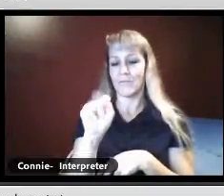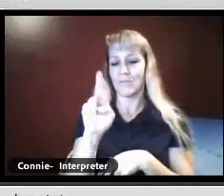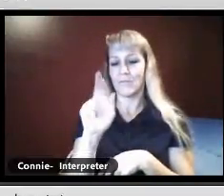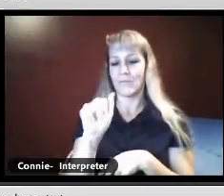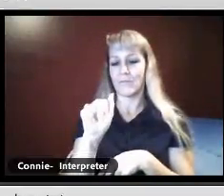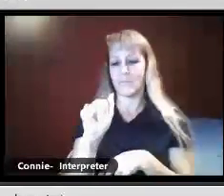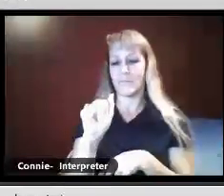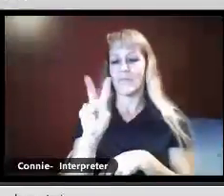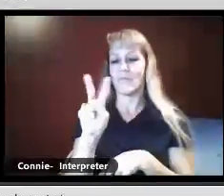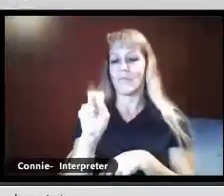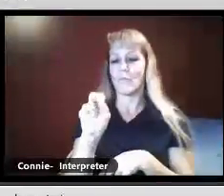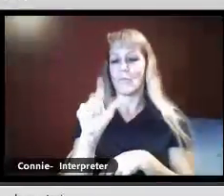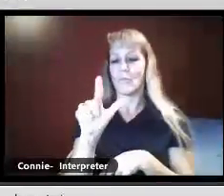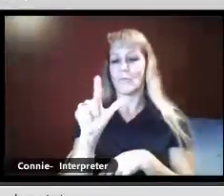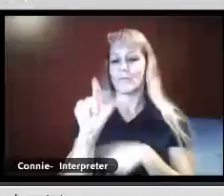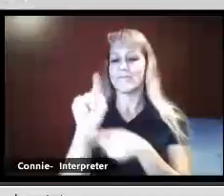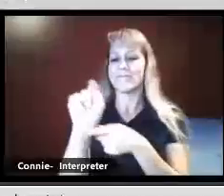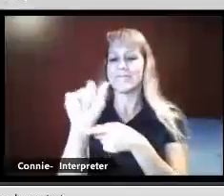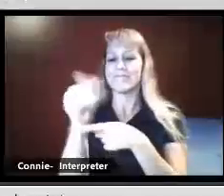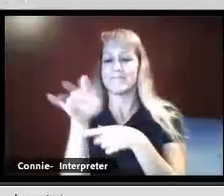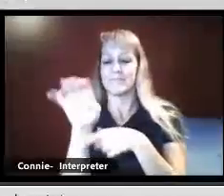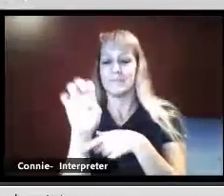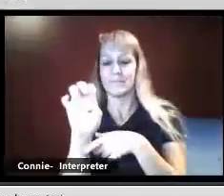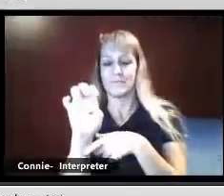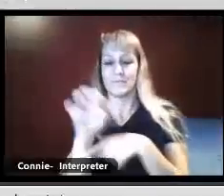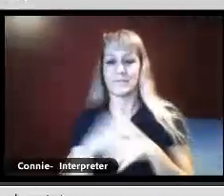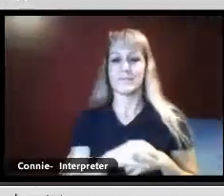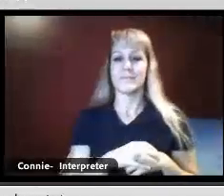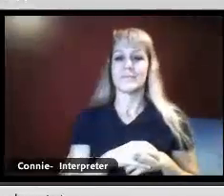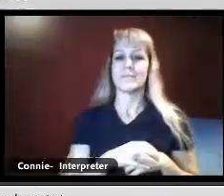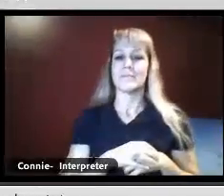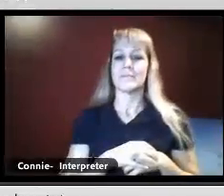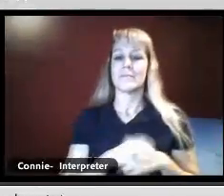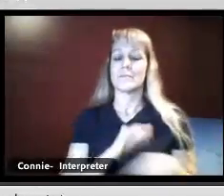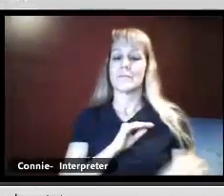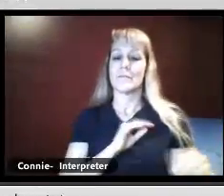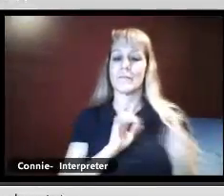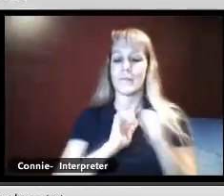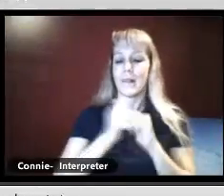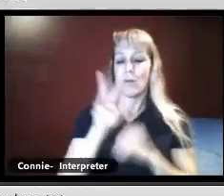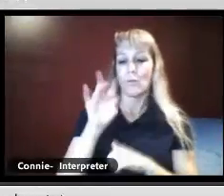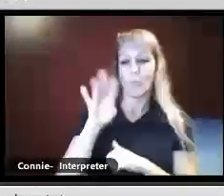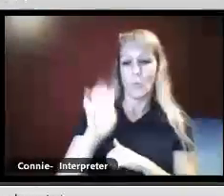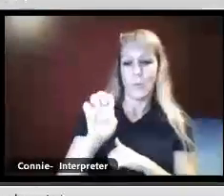very amusing. The movements of a wave.